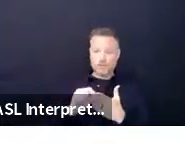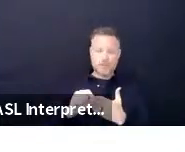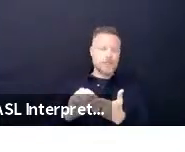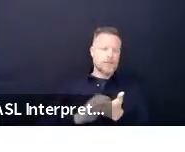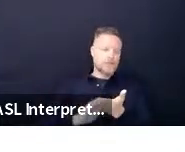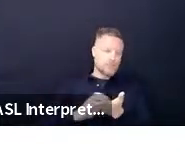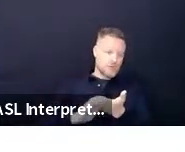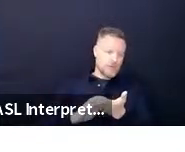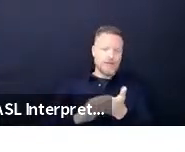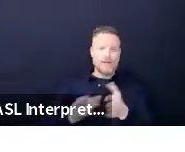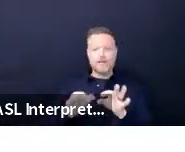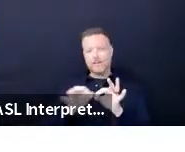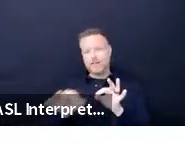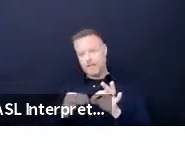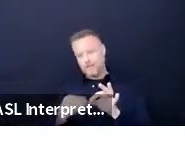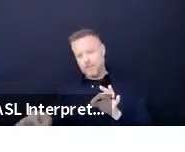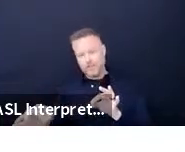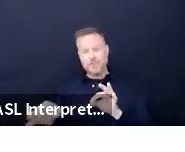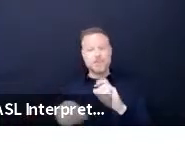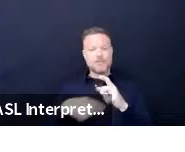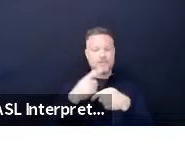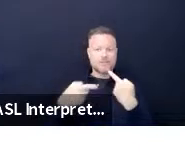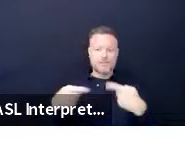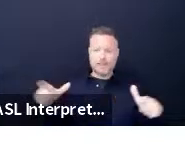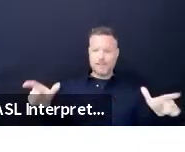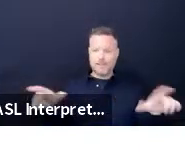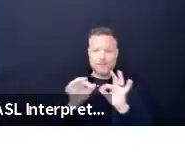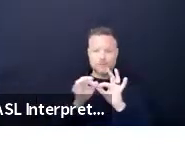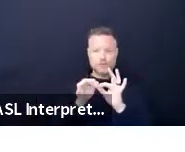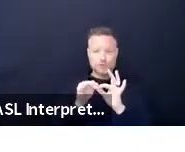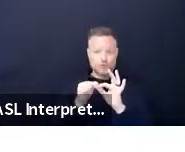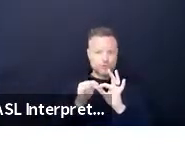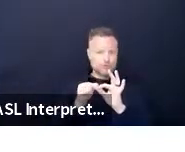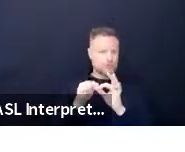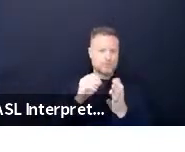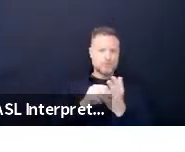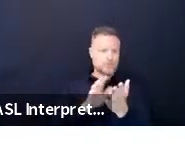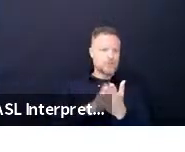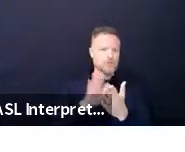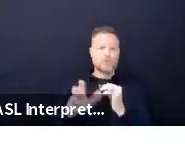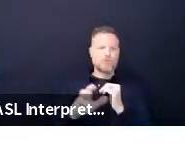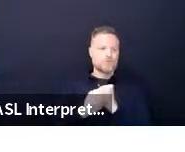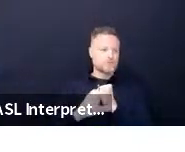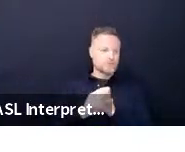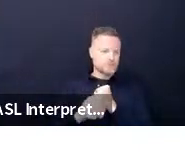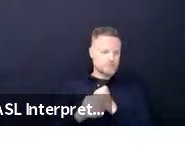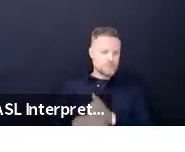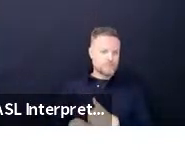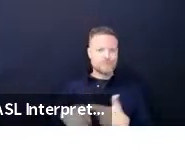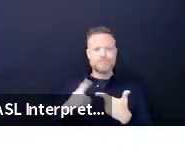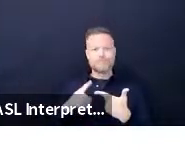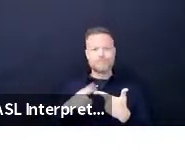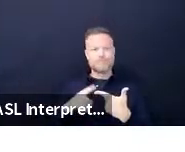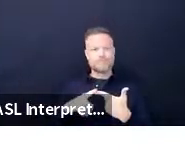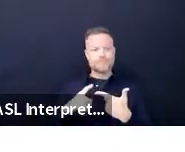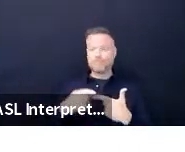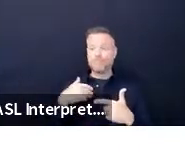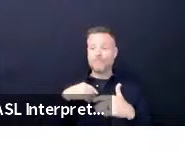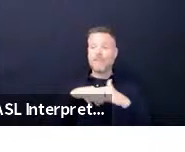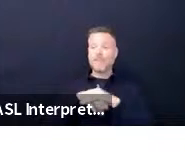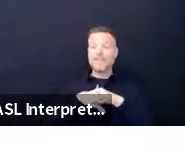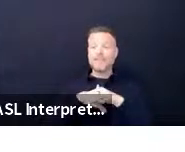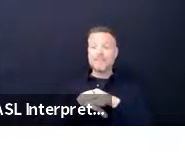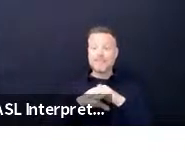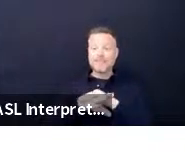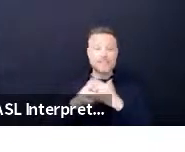Braille, captioning, and sign language interpreters on your flyers and meeting announcements. Always include accessibility of the meeting